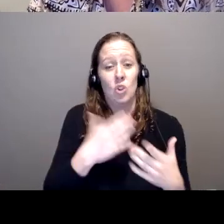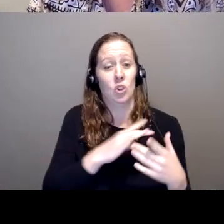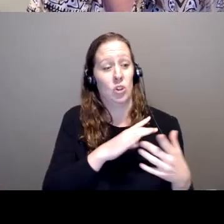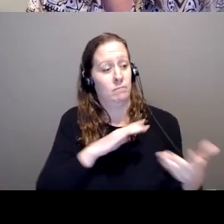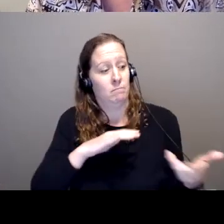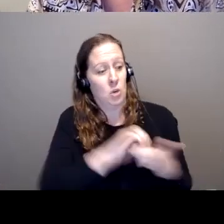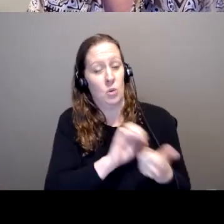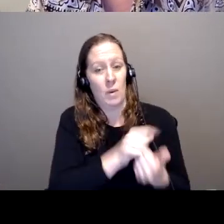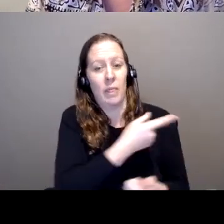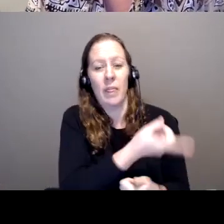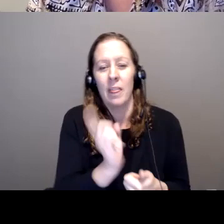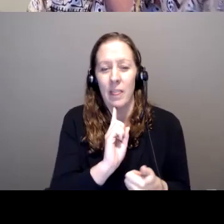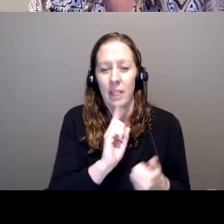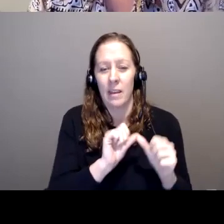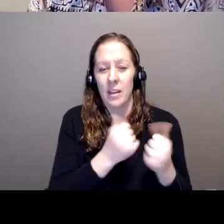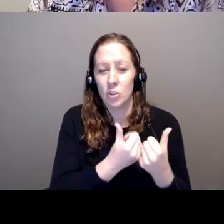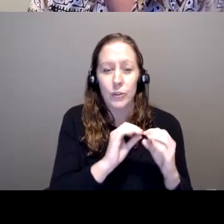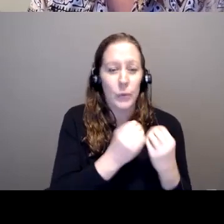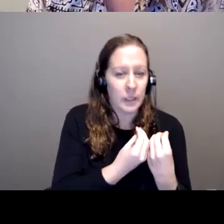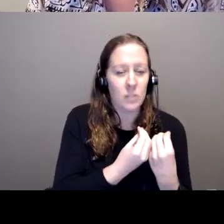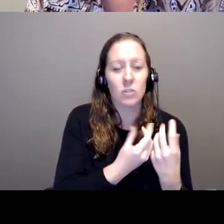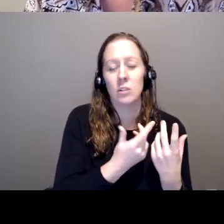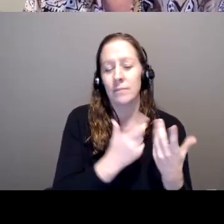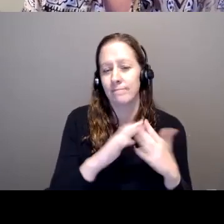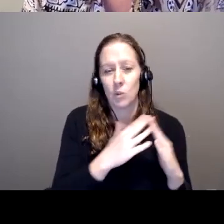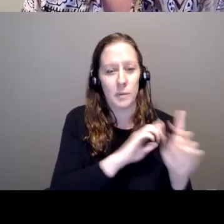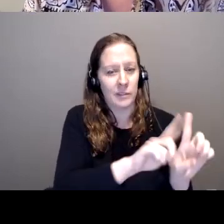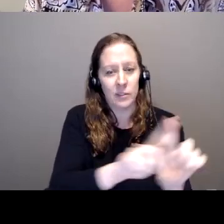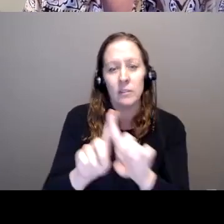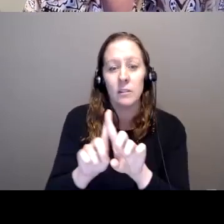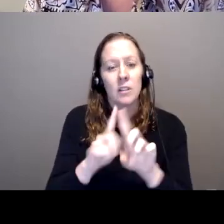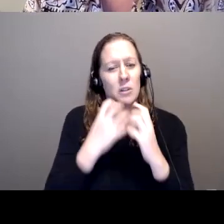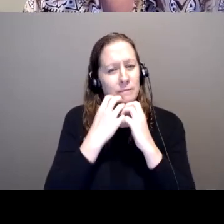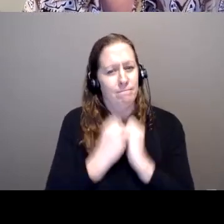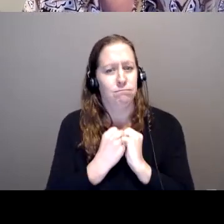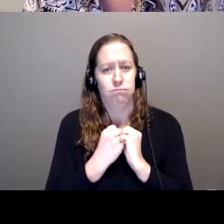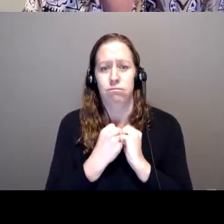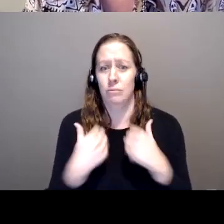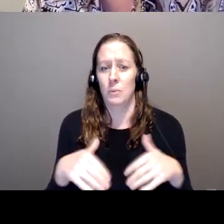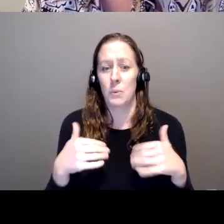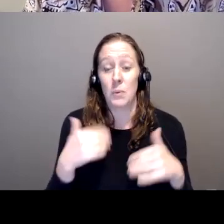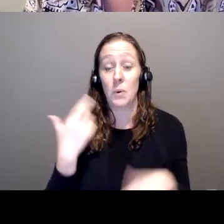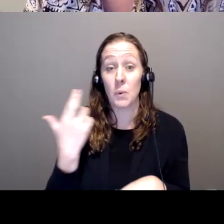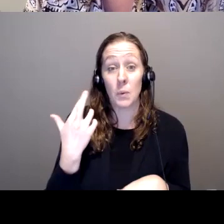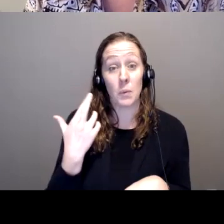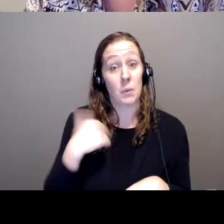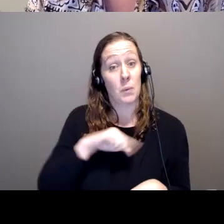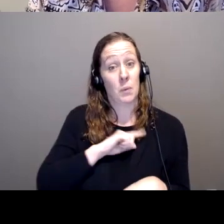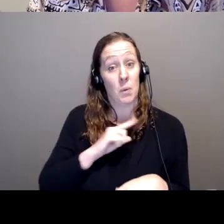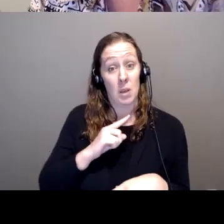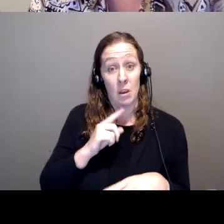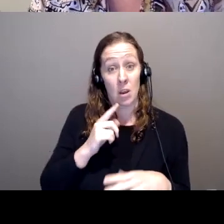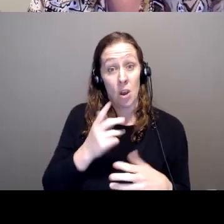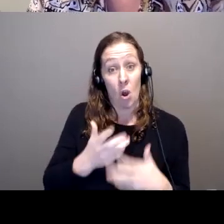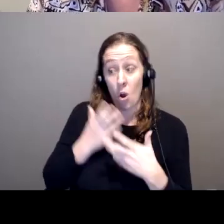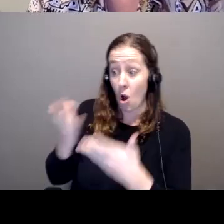their support because we can't offer all support that is necessary